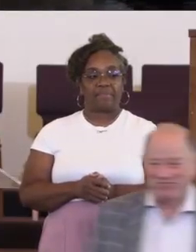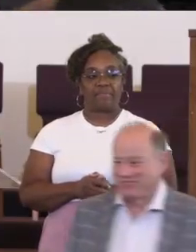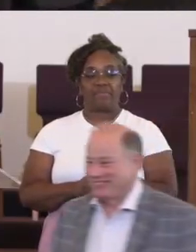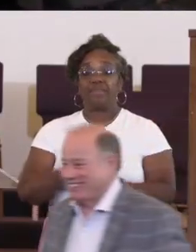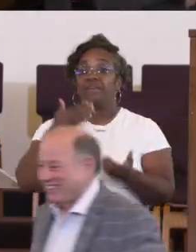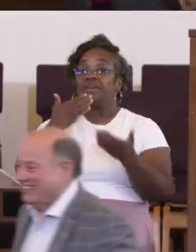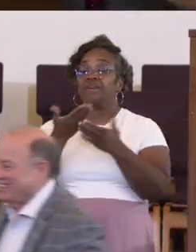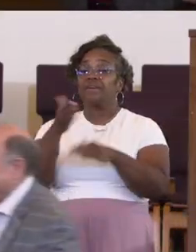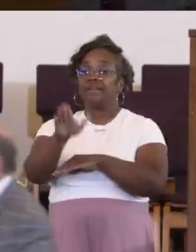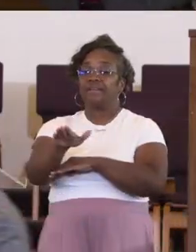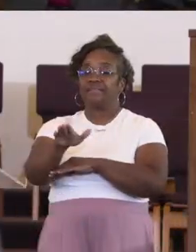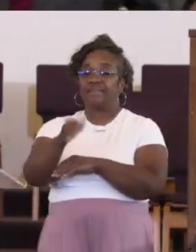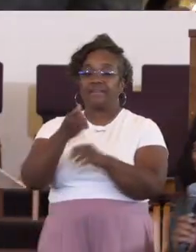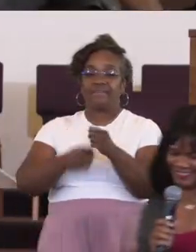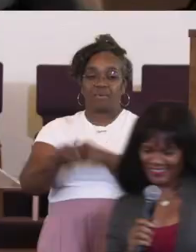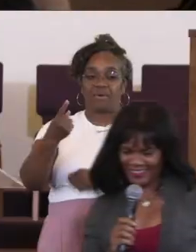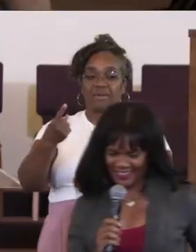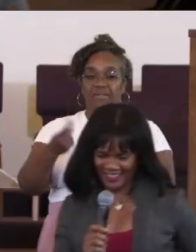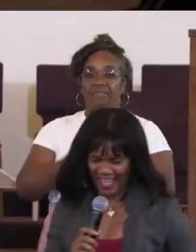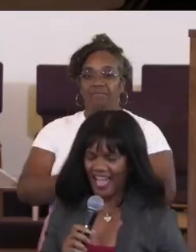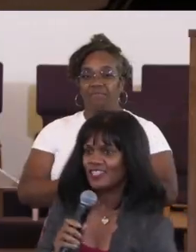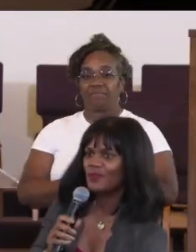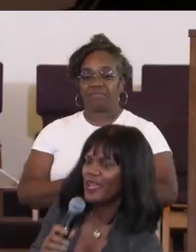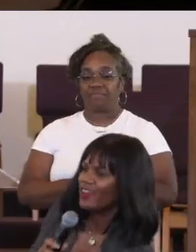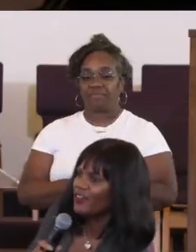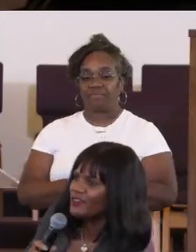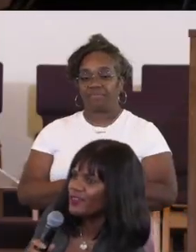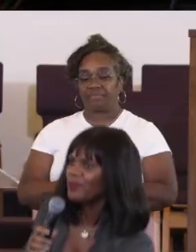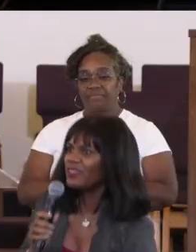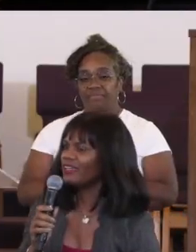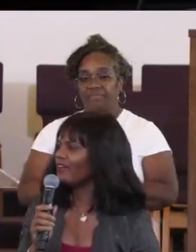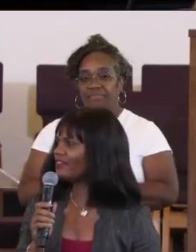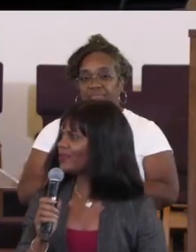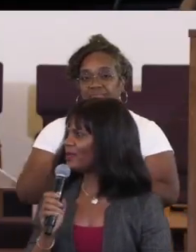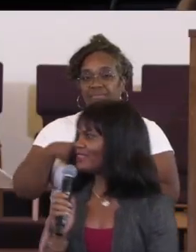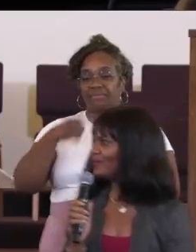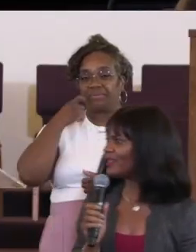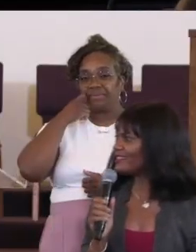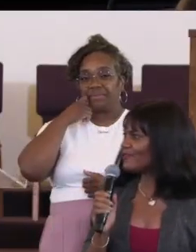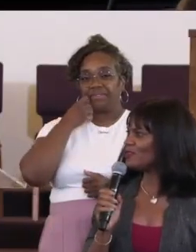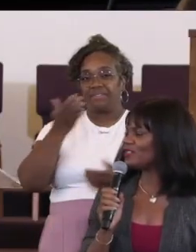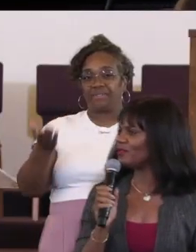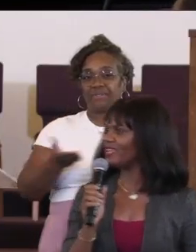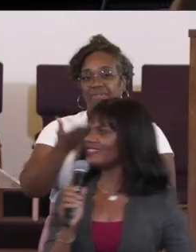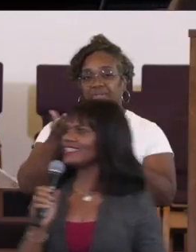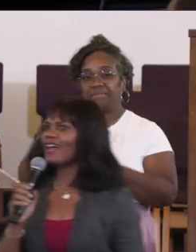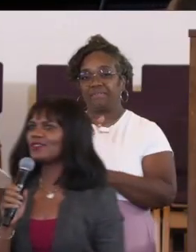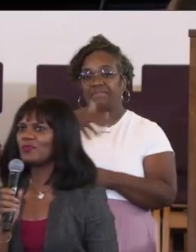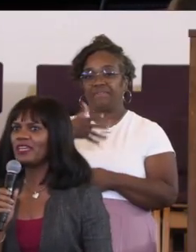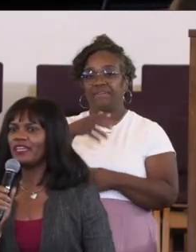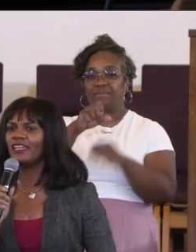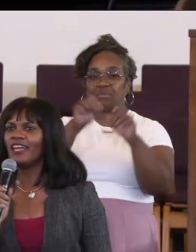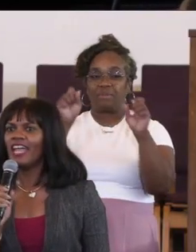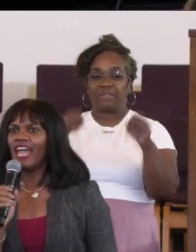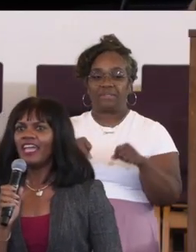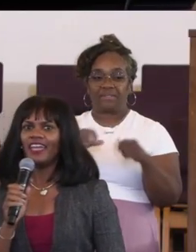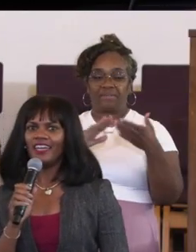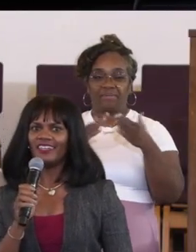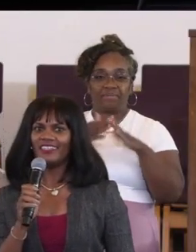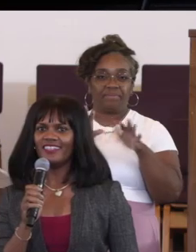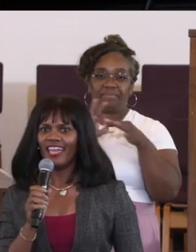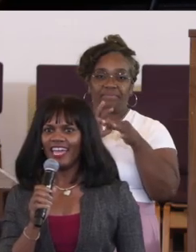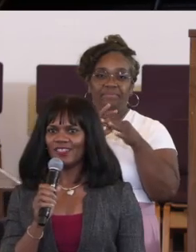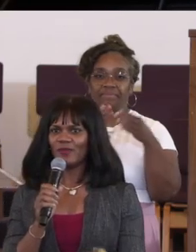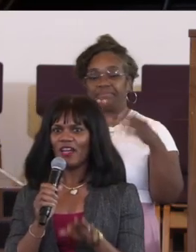Good evening, everyone. I just ran over from the 5th Precinct Police Community Relations Council meeting,